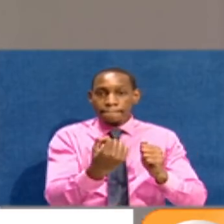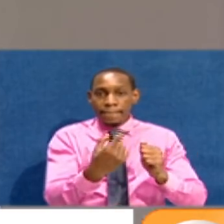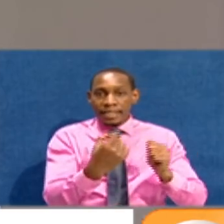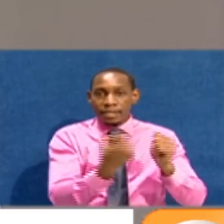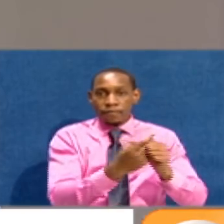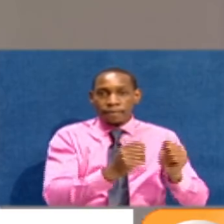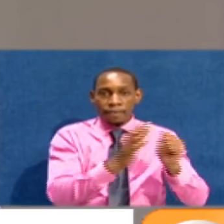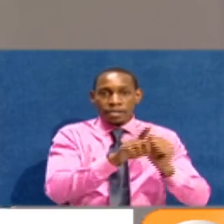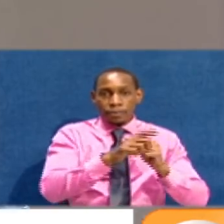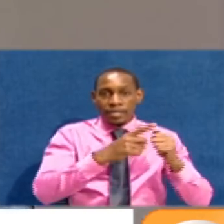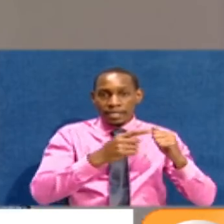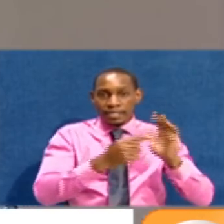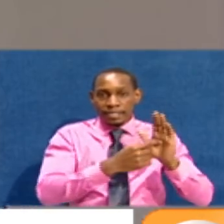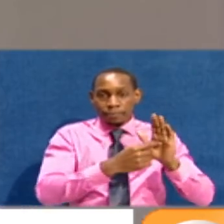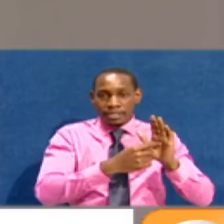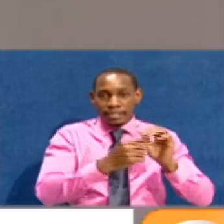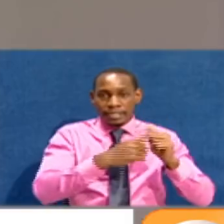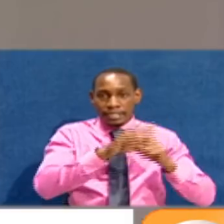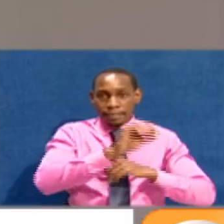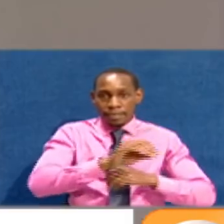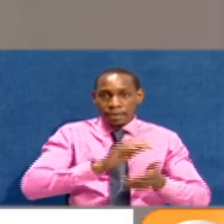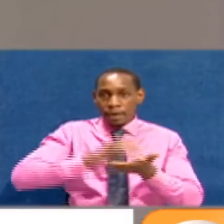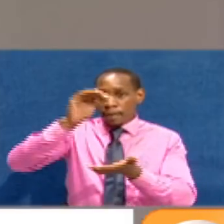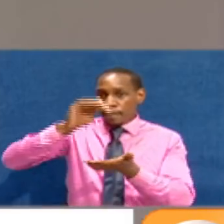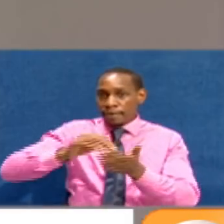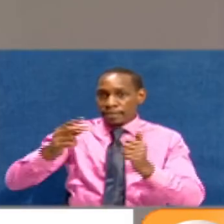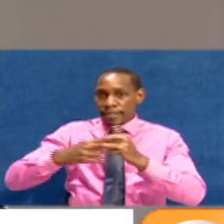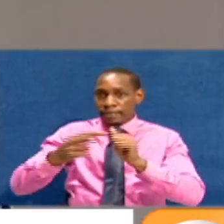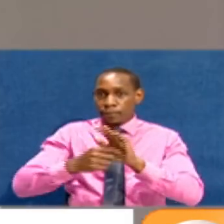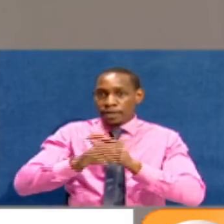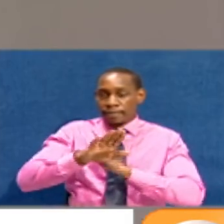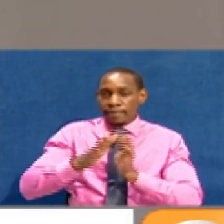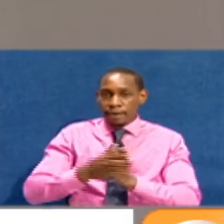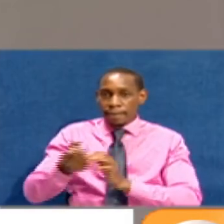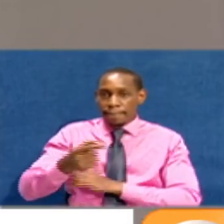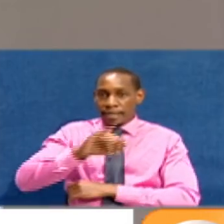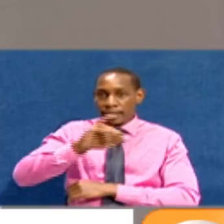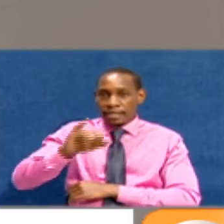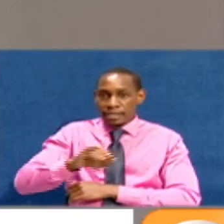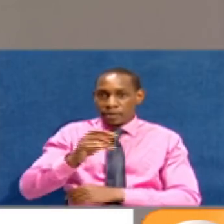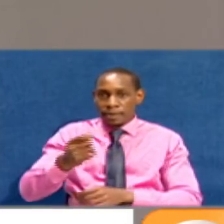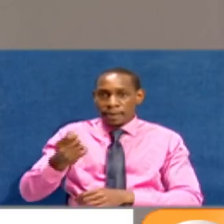November actually 14.6%. December went down to 7.5. January we had